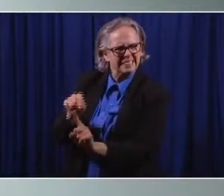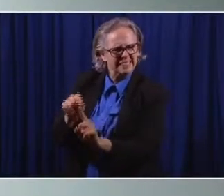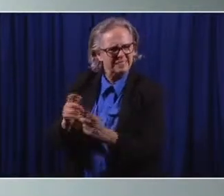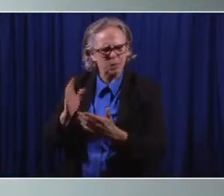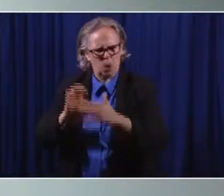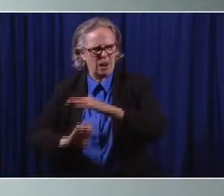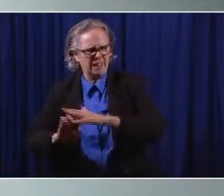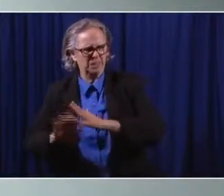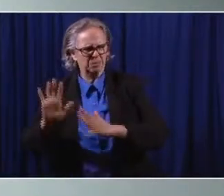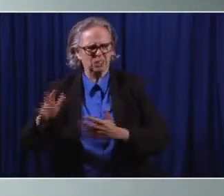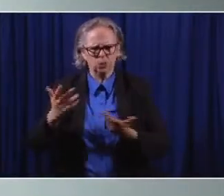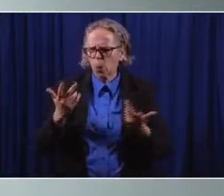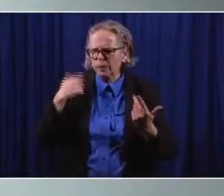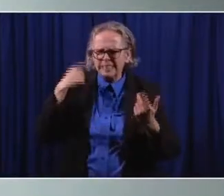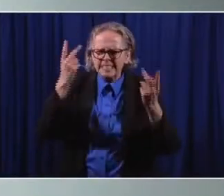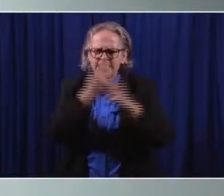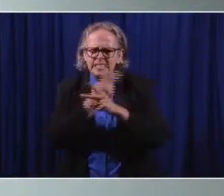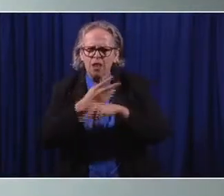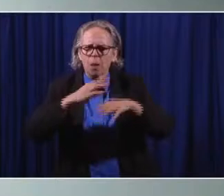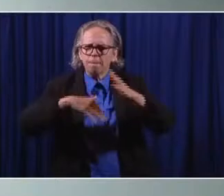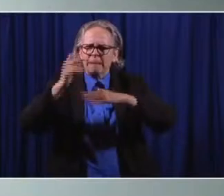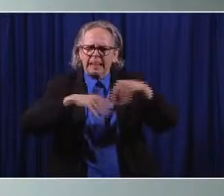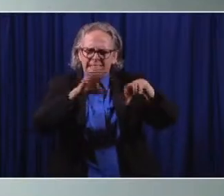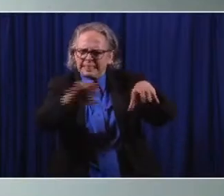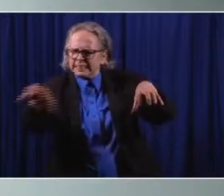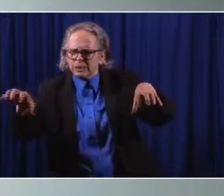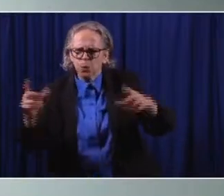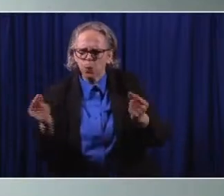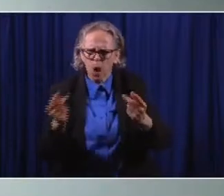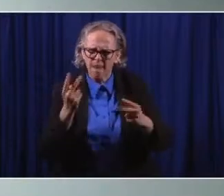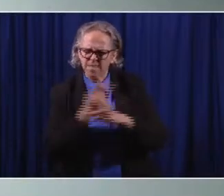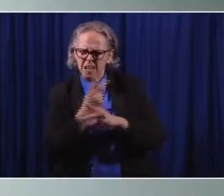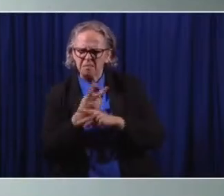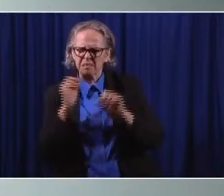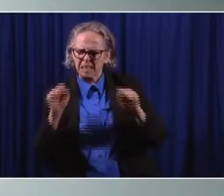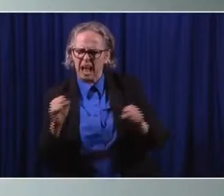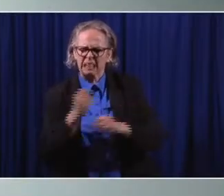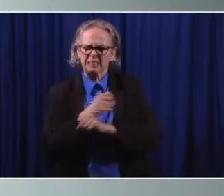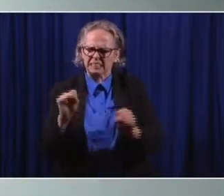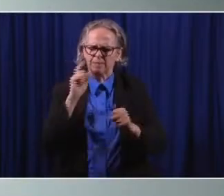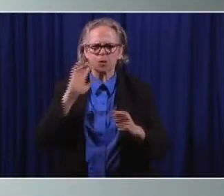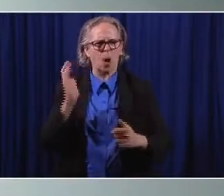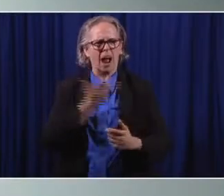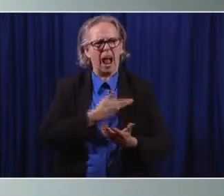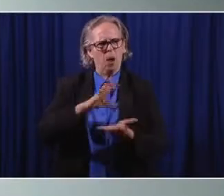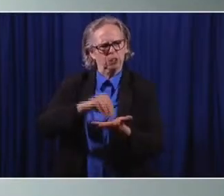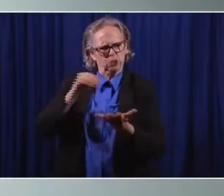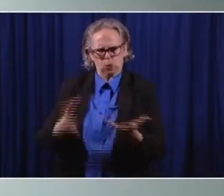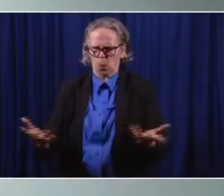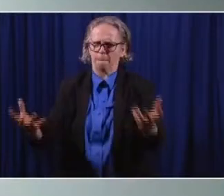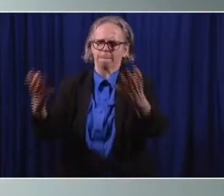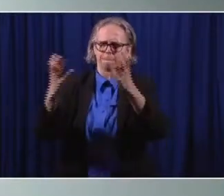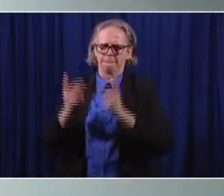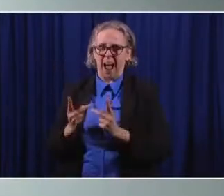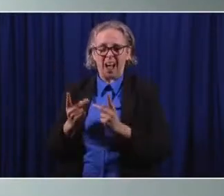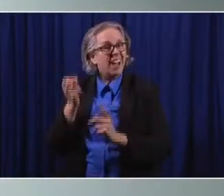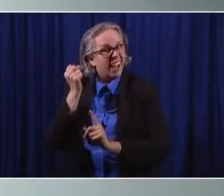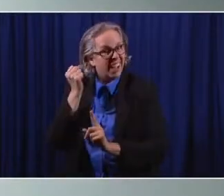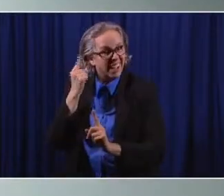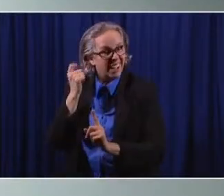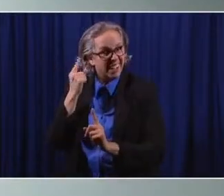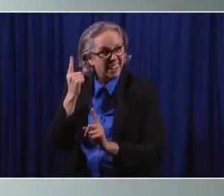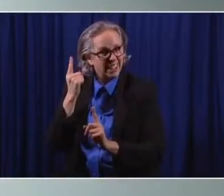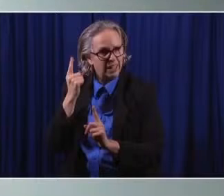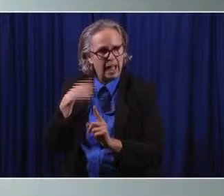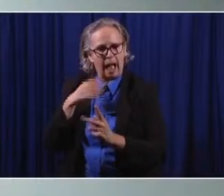could bring our students in. So we did put out, and we gave our parents a choice, which they wanted. And I was very proud that we were able to